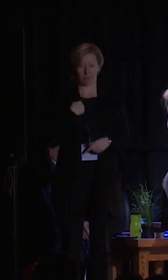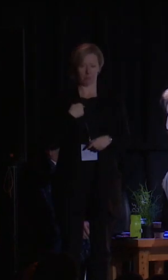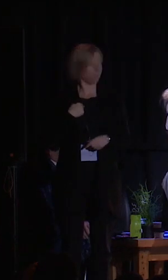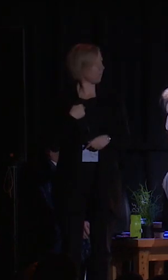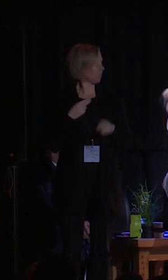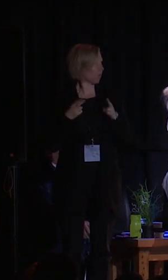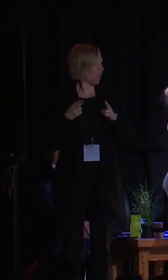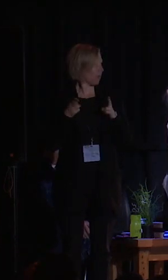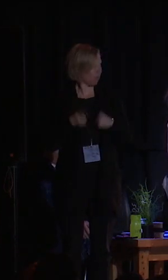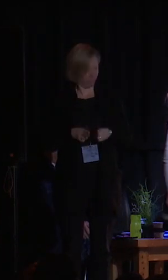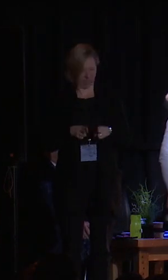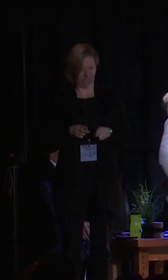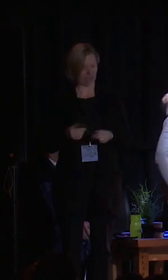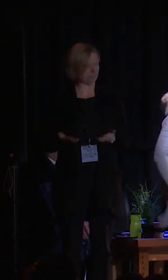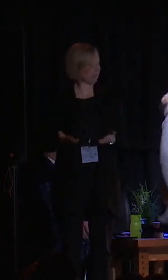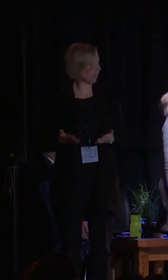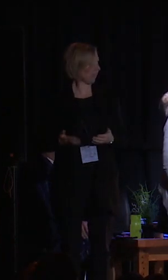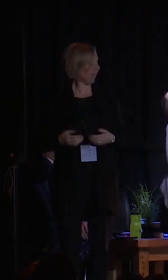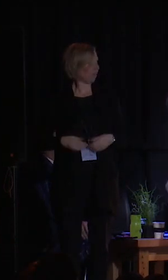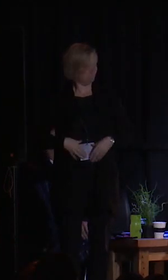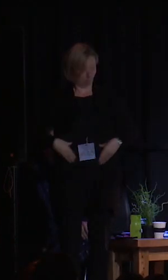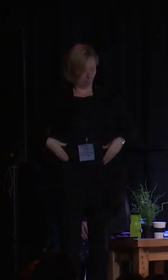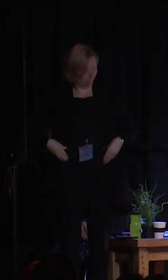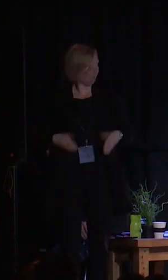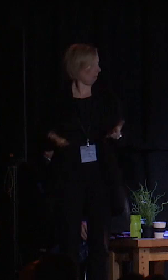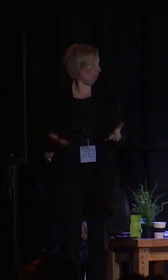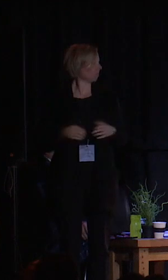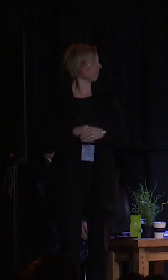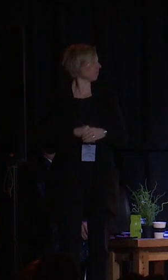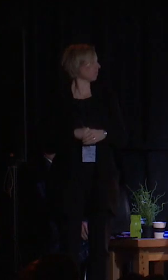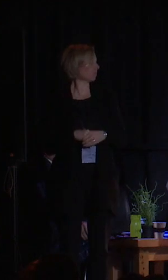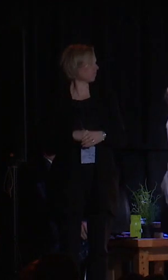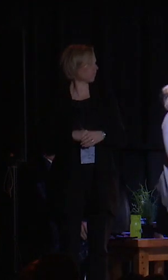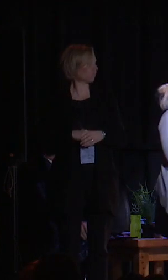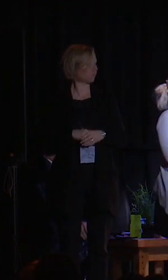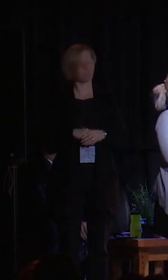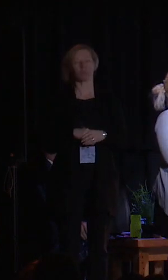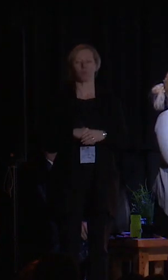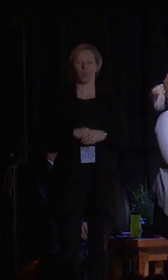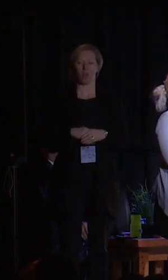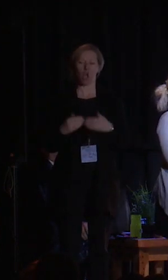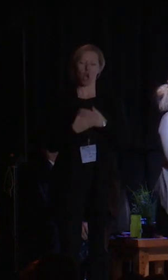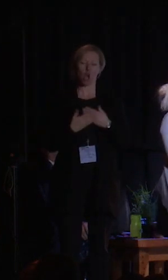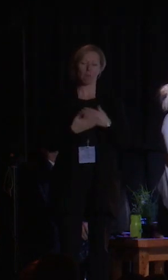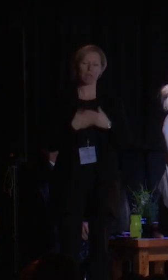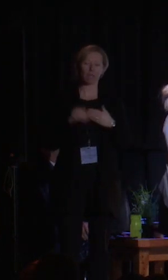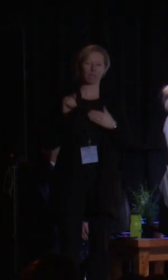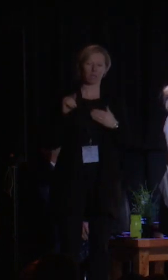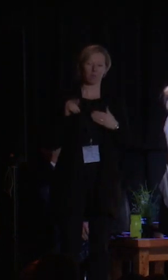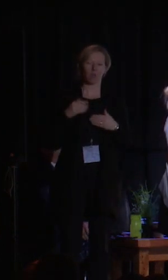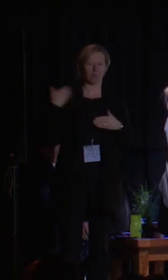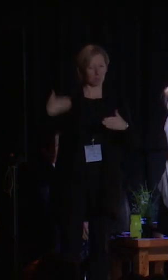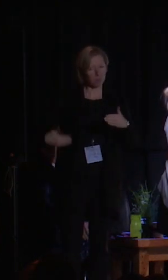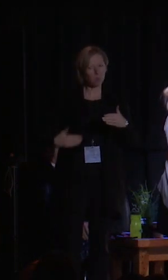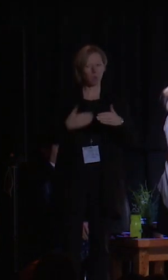over the harness. Now it's time to do the show. We have done Urban Astronaut for a while. We have our Ralph